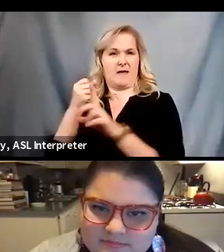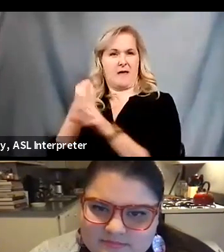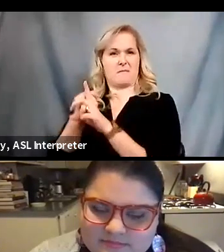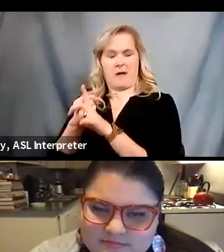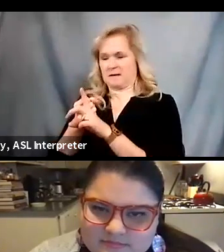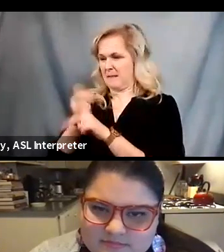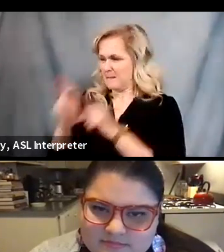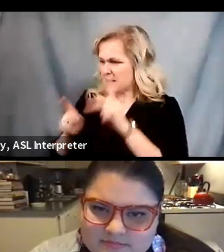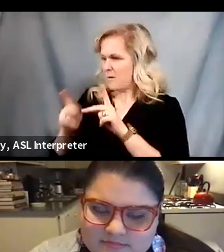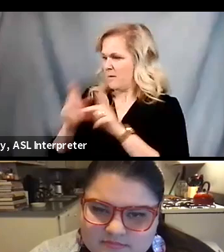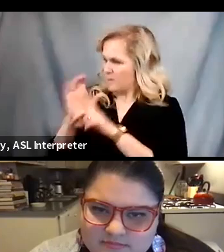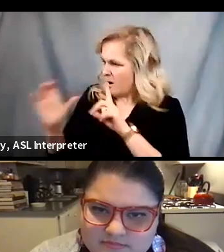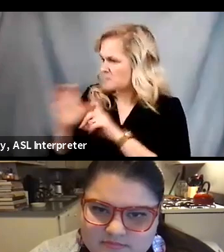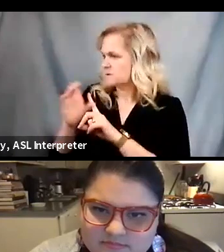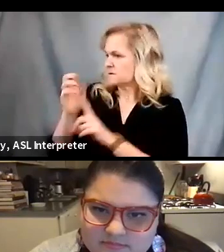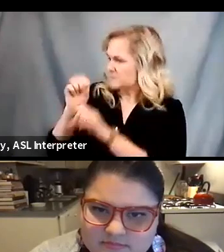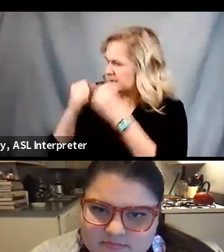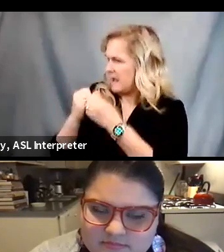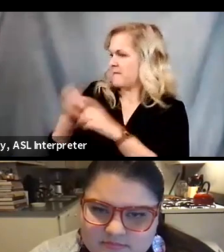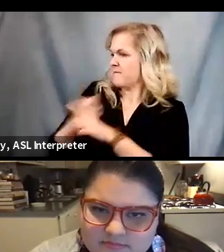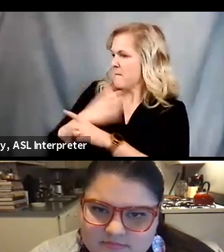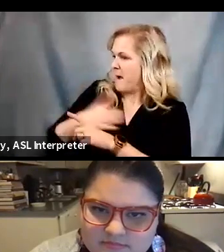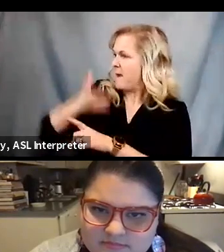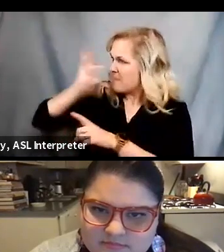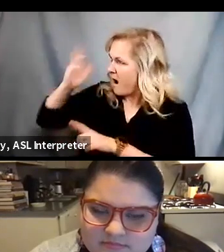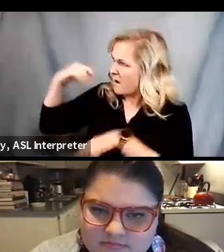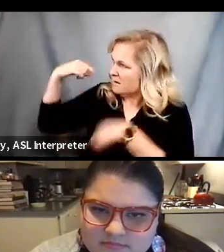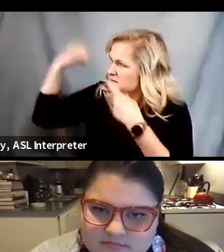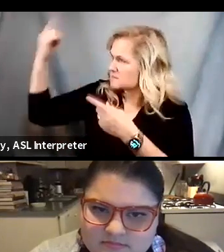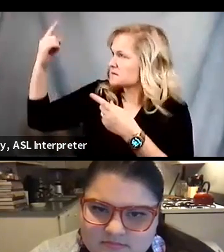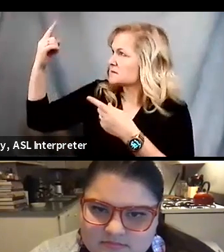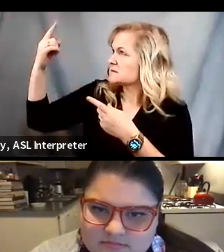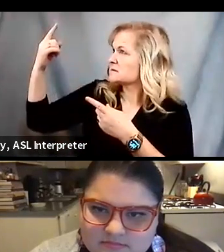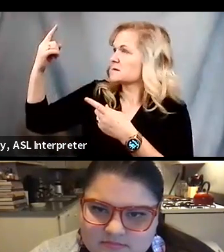and the societies of people from whom I come, and